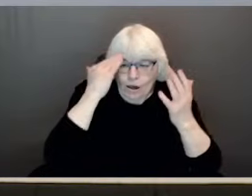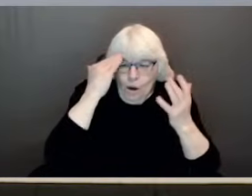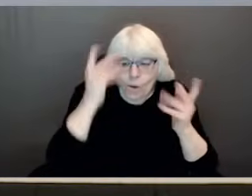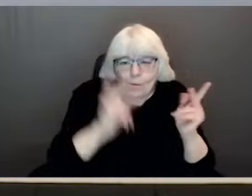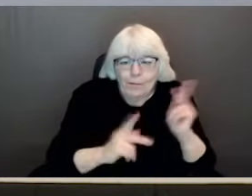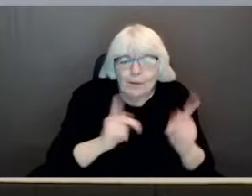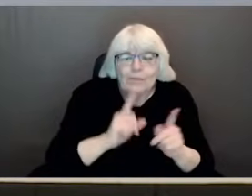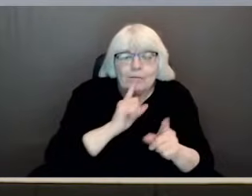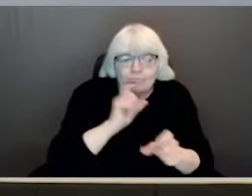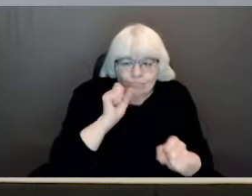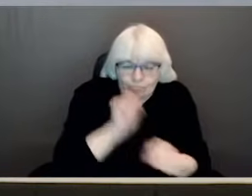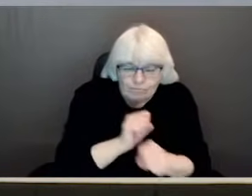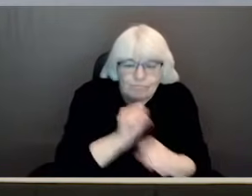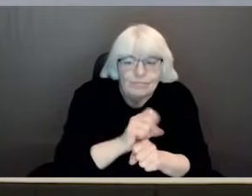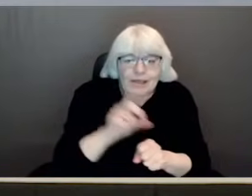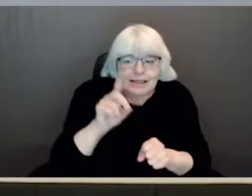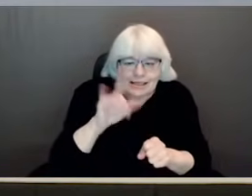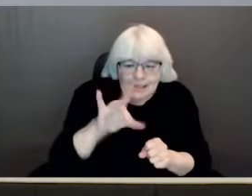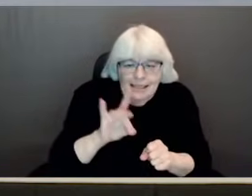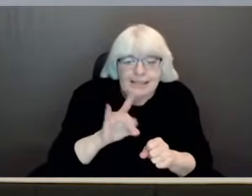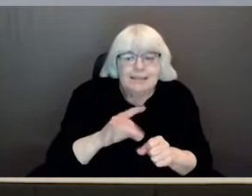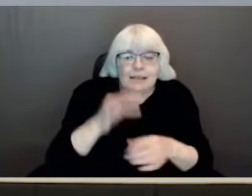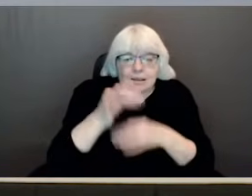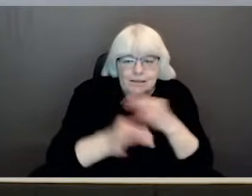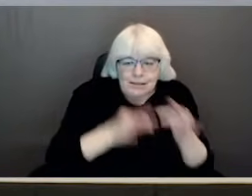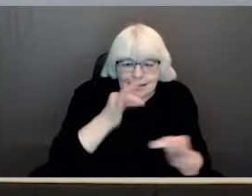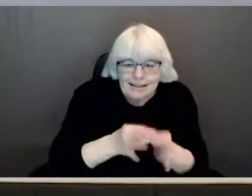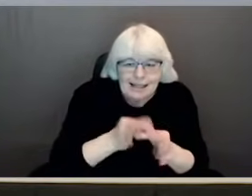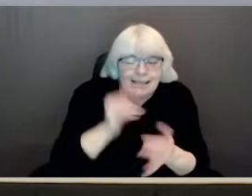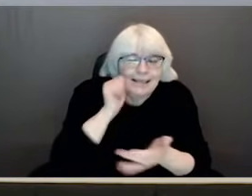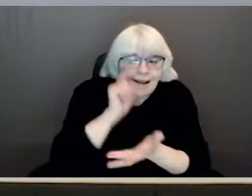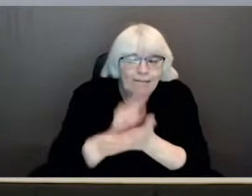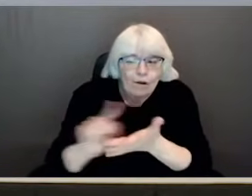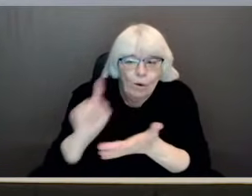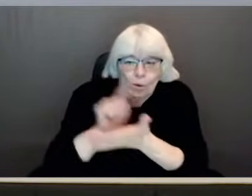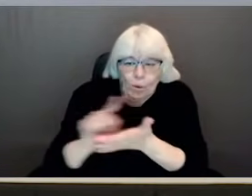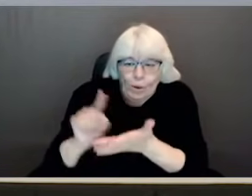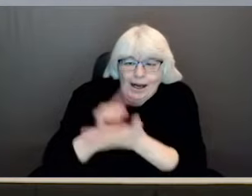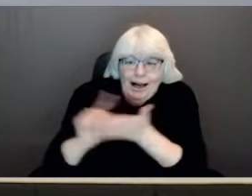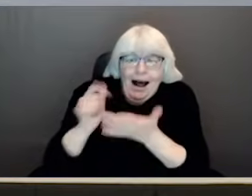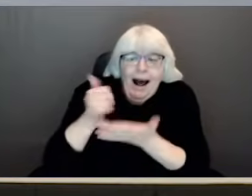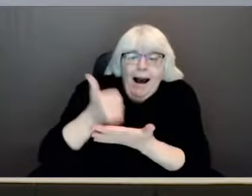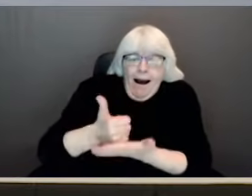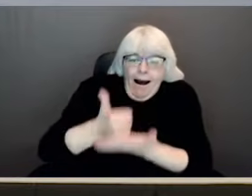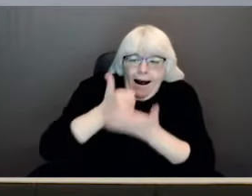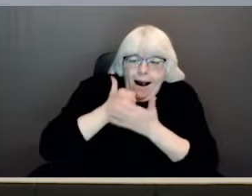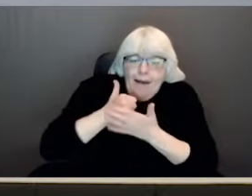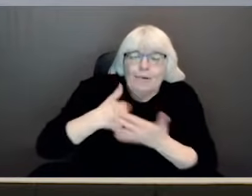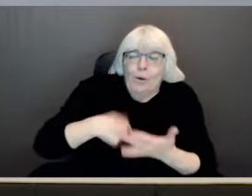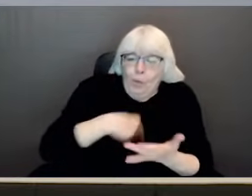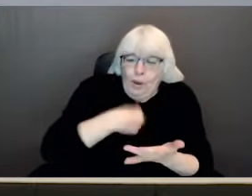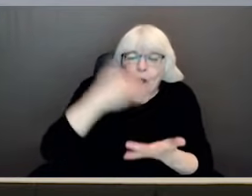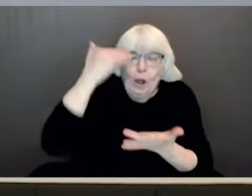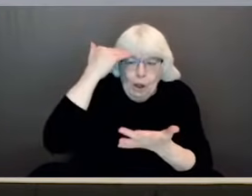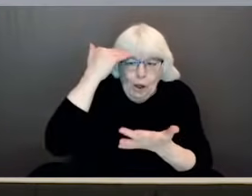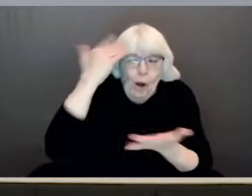that's part of it. Anyone who's not fully vaccinated, of course, automatically we do